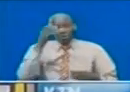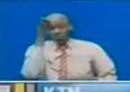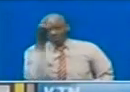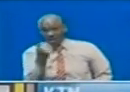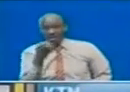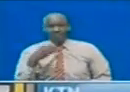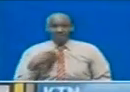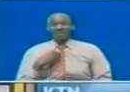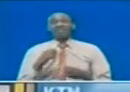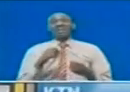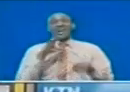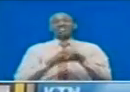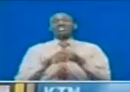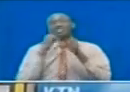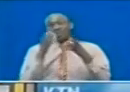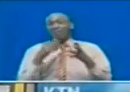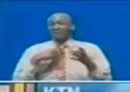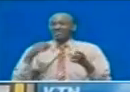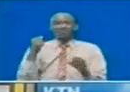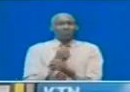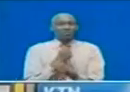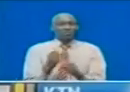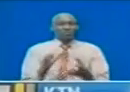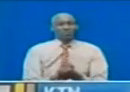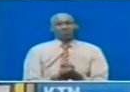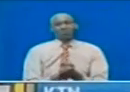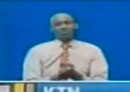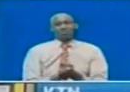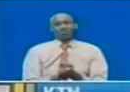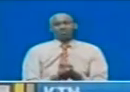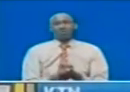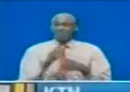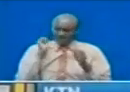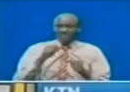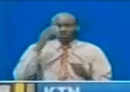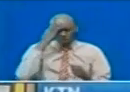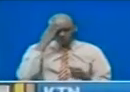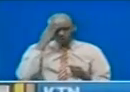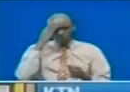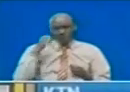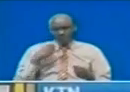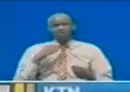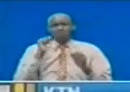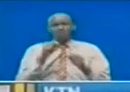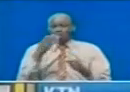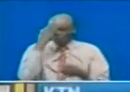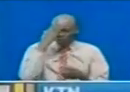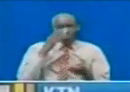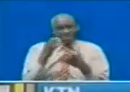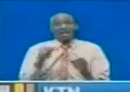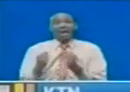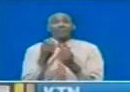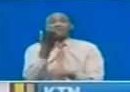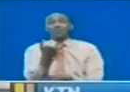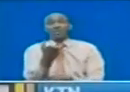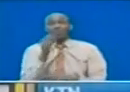a scene out of it. But the real work they're supposed to do is not being done. They're supposed to monitor the promotion of officers. How is it being done?